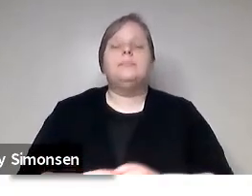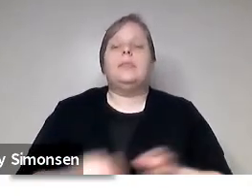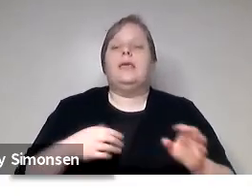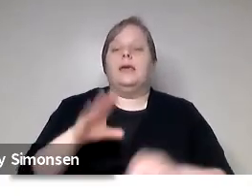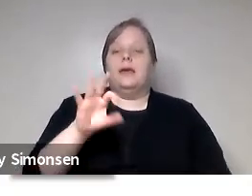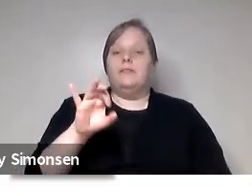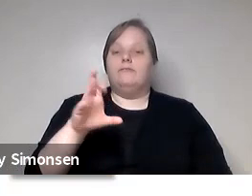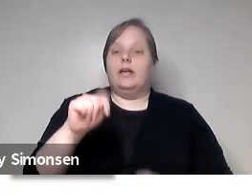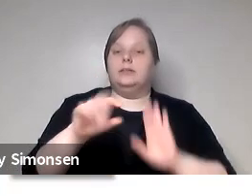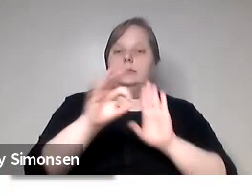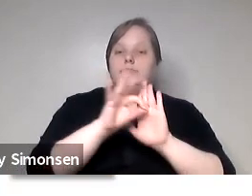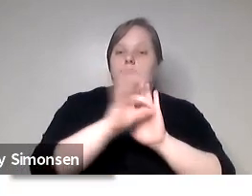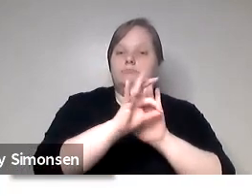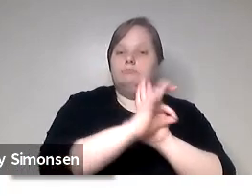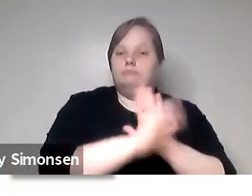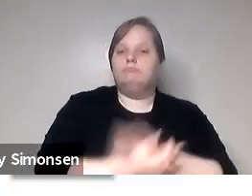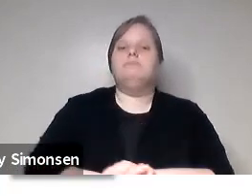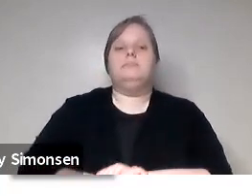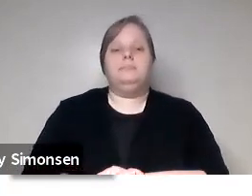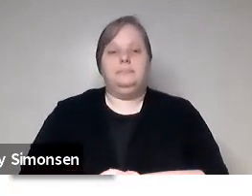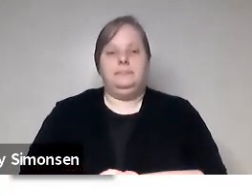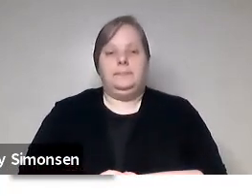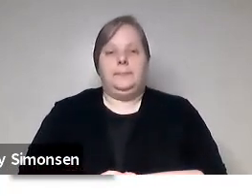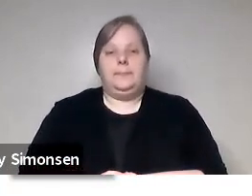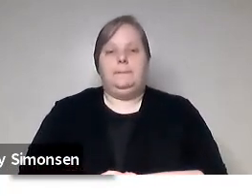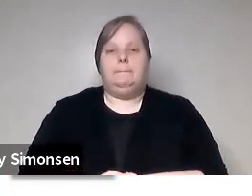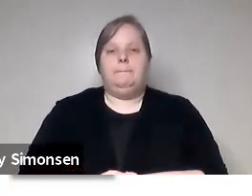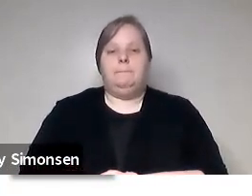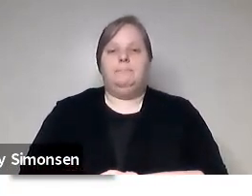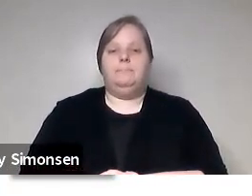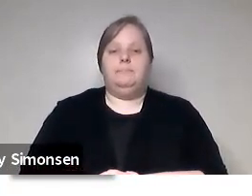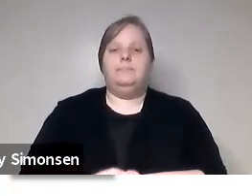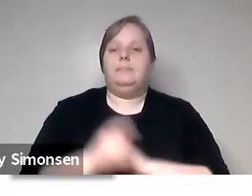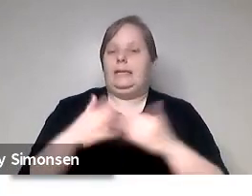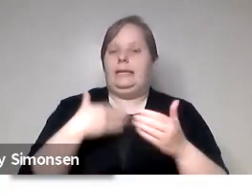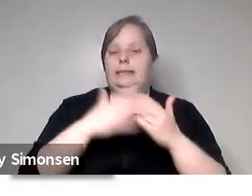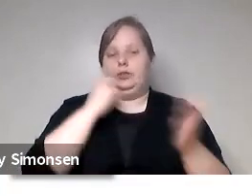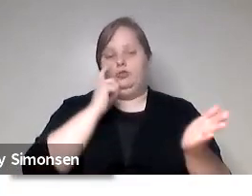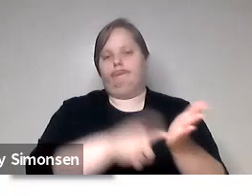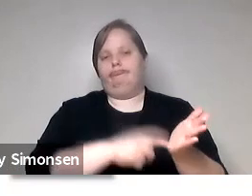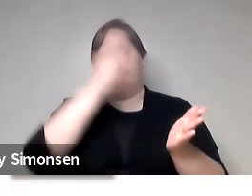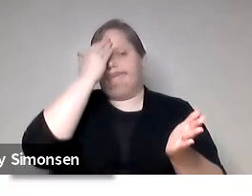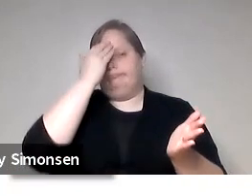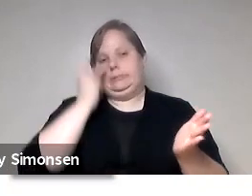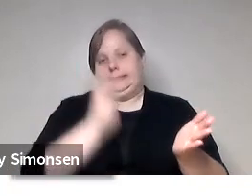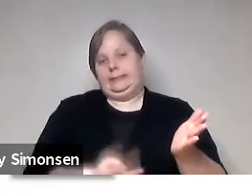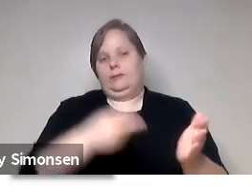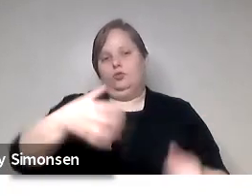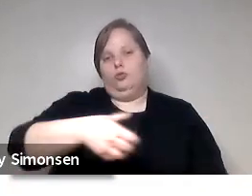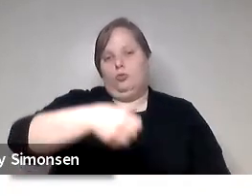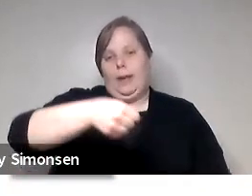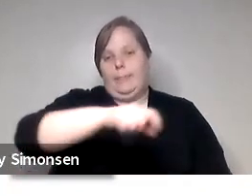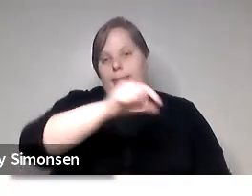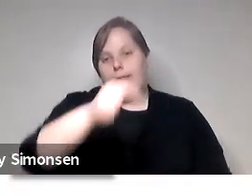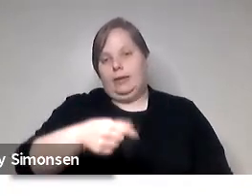felt bump dot markers, and that's an easy way to look. If you grab the handle, your hand